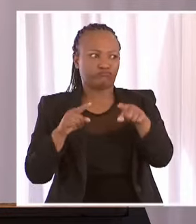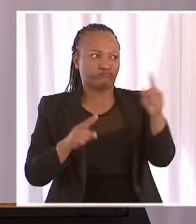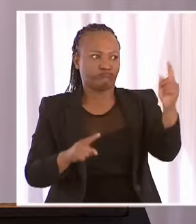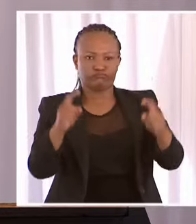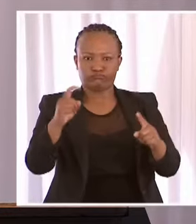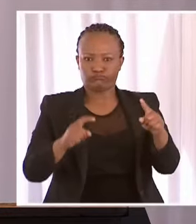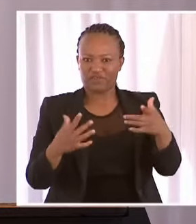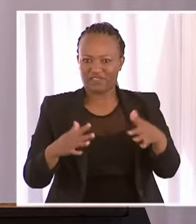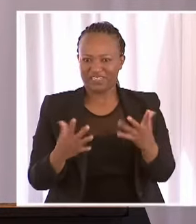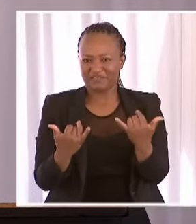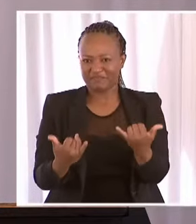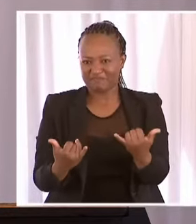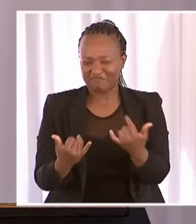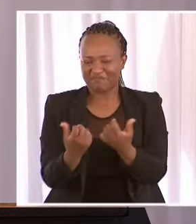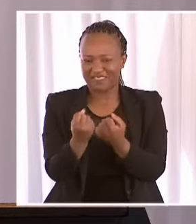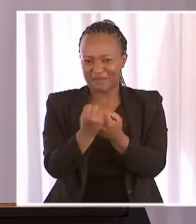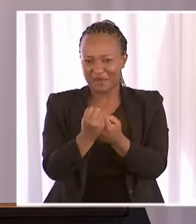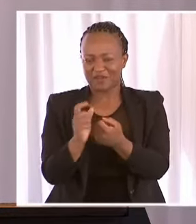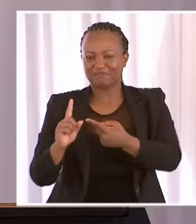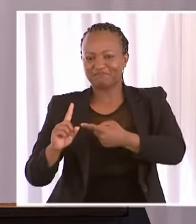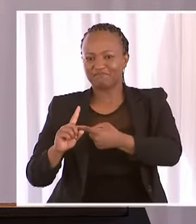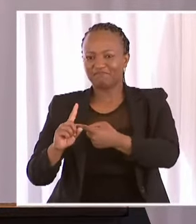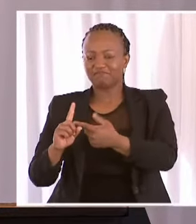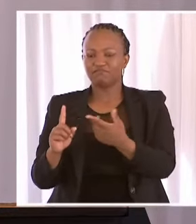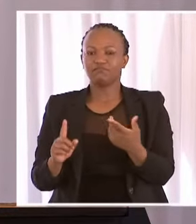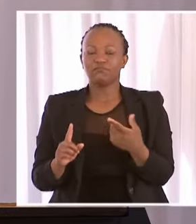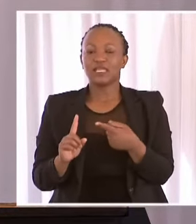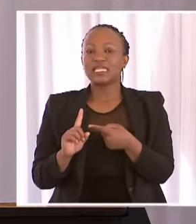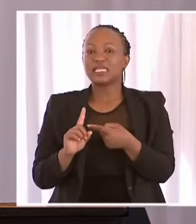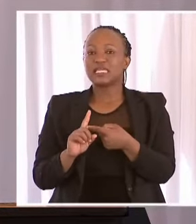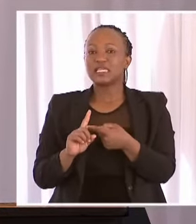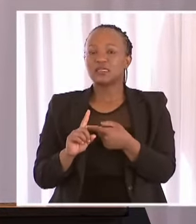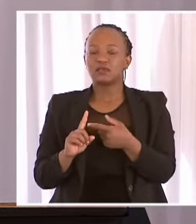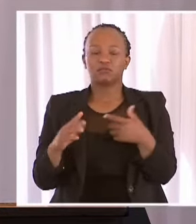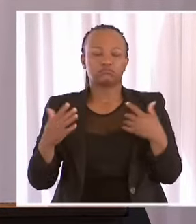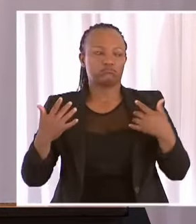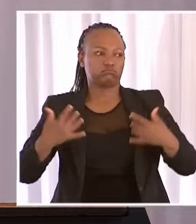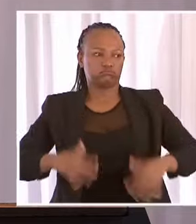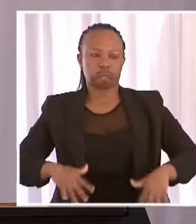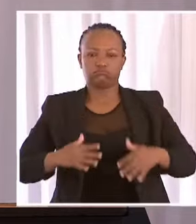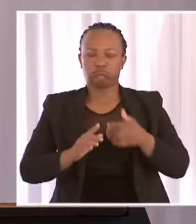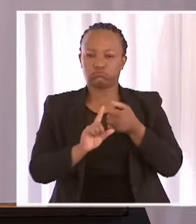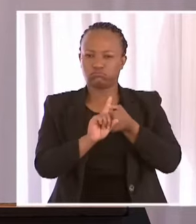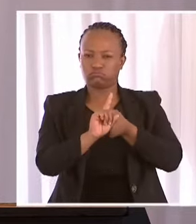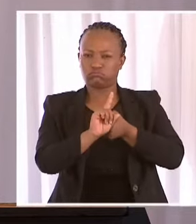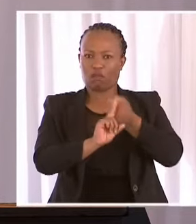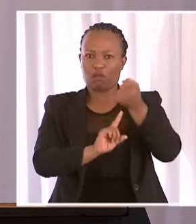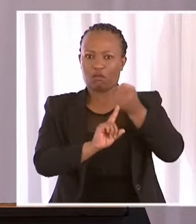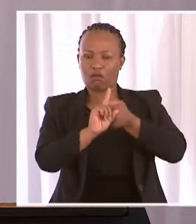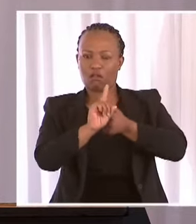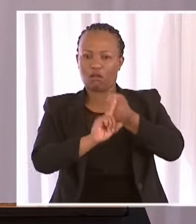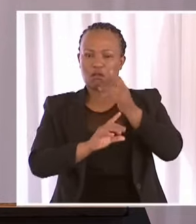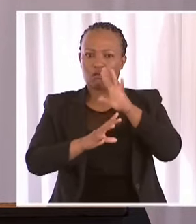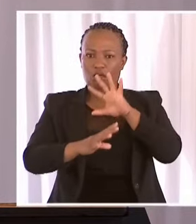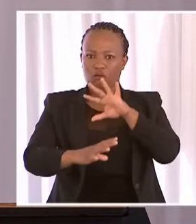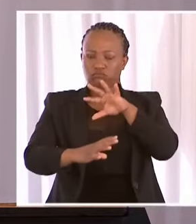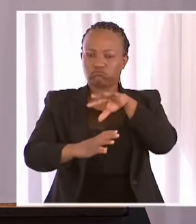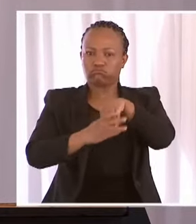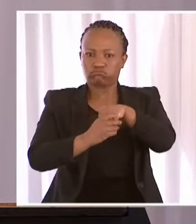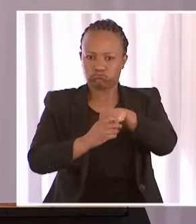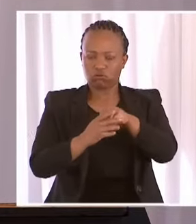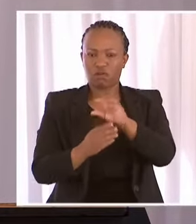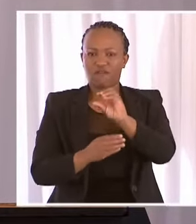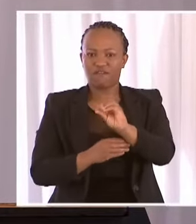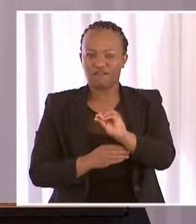He was steeled in the struggle. He was firm. Aziz Pahad was as